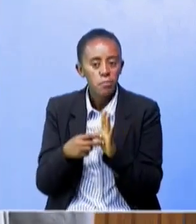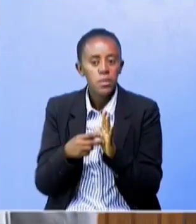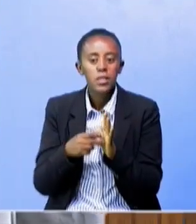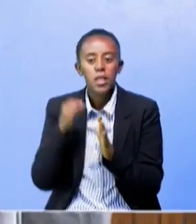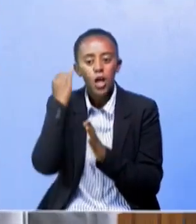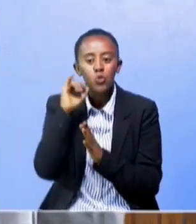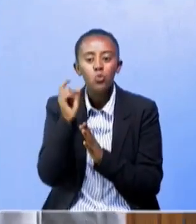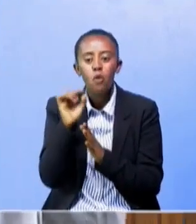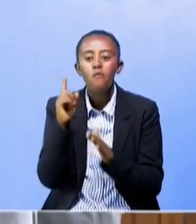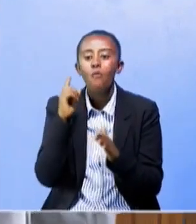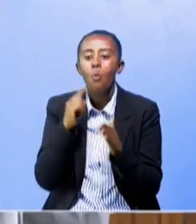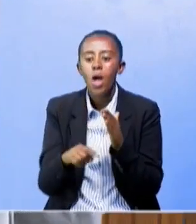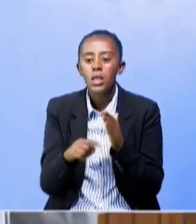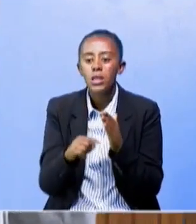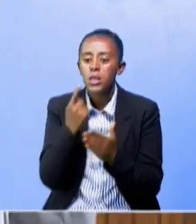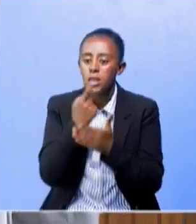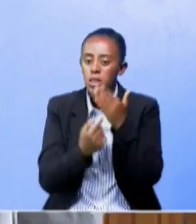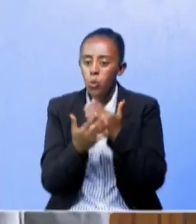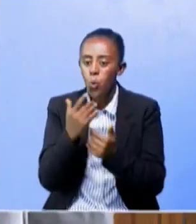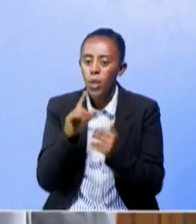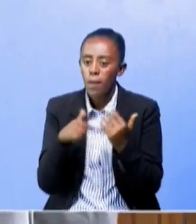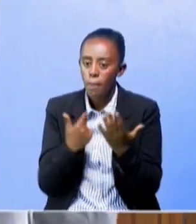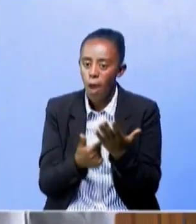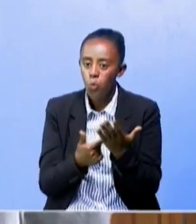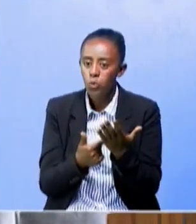what? Talking about